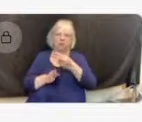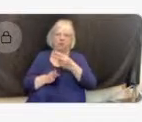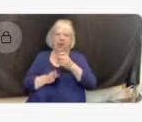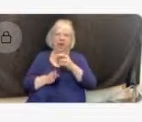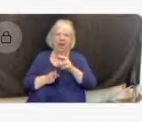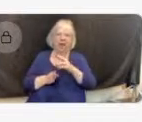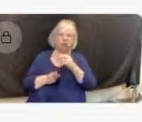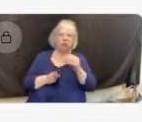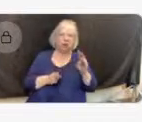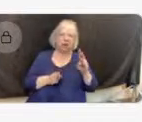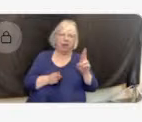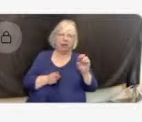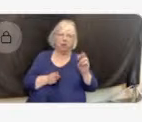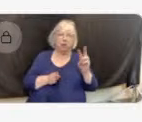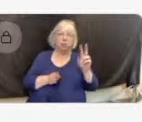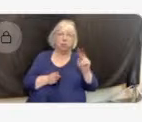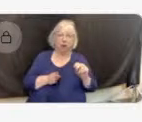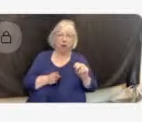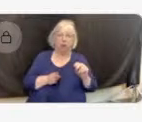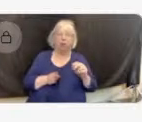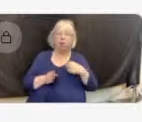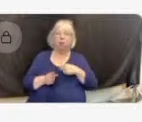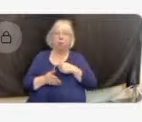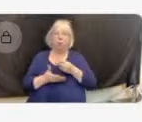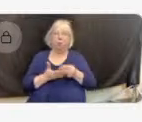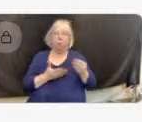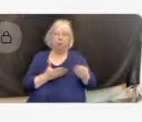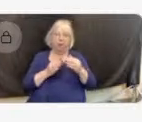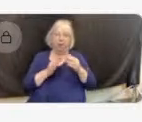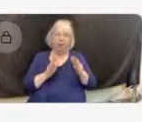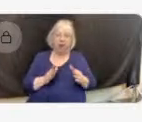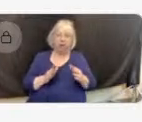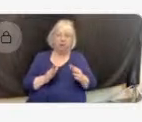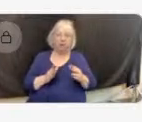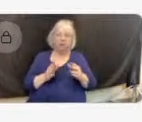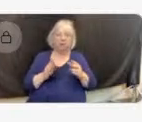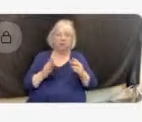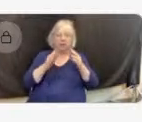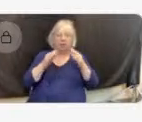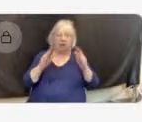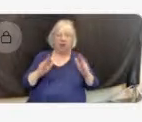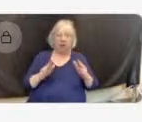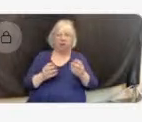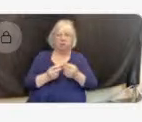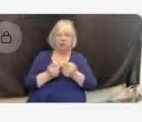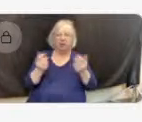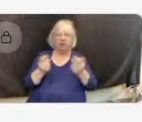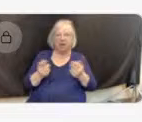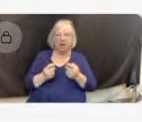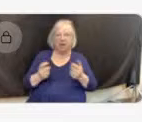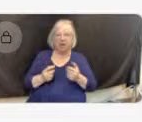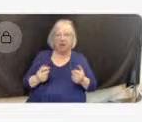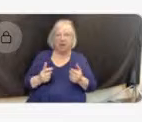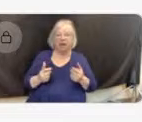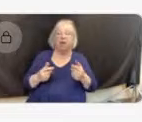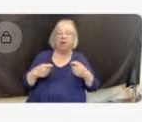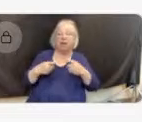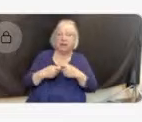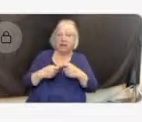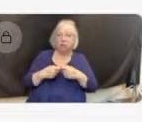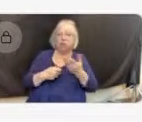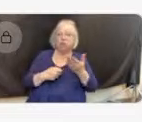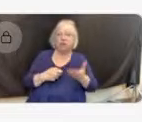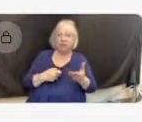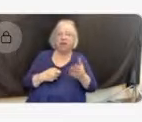Brown. We bought the house, we gutted it out, we're renovating it now, the electricians are over there now, the plumbers are there,